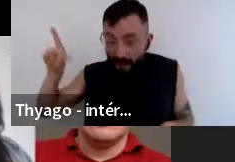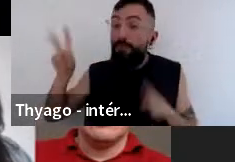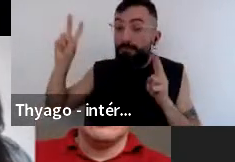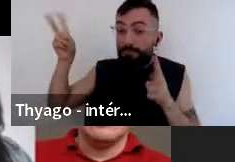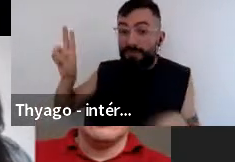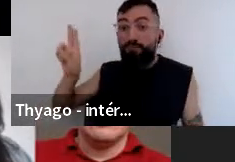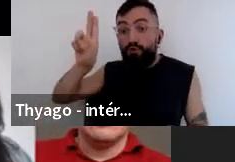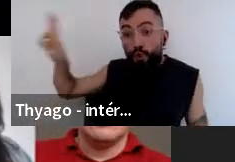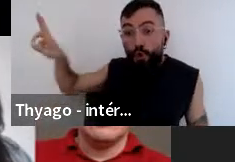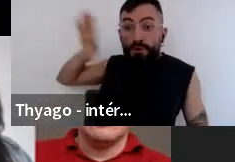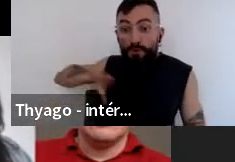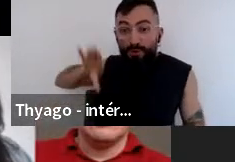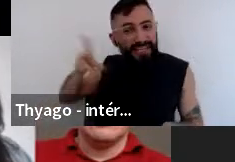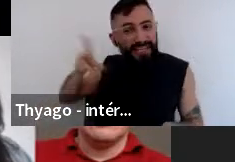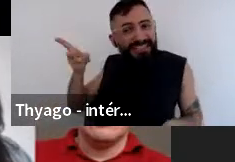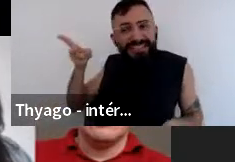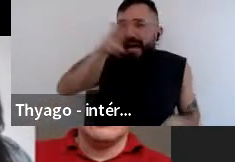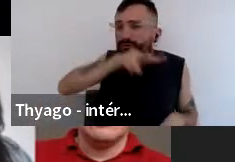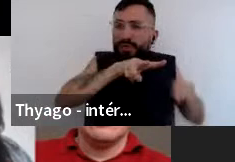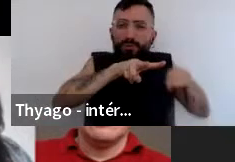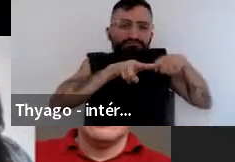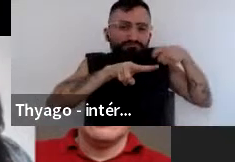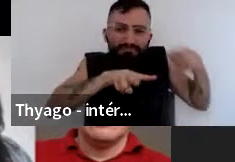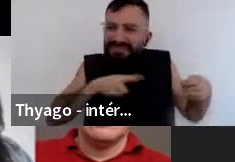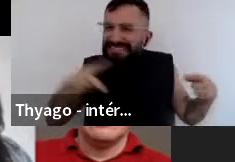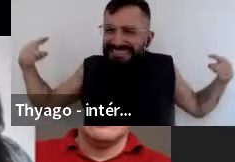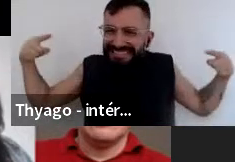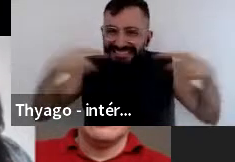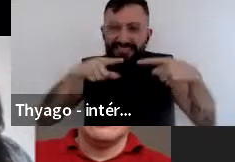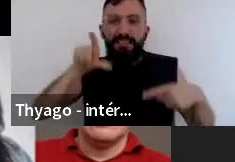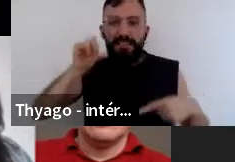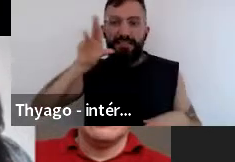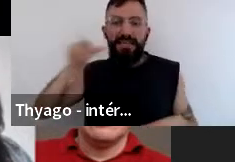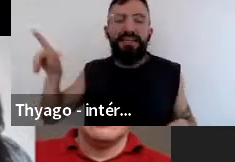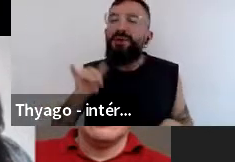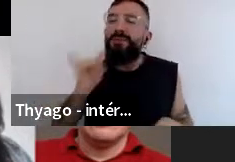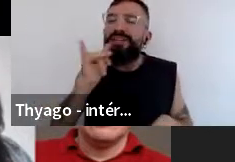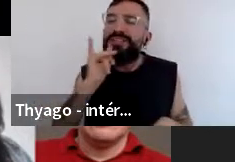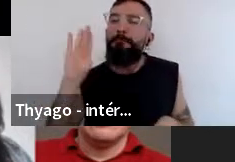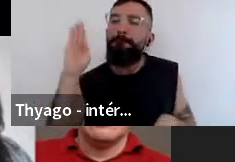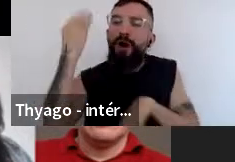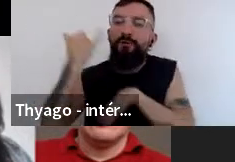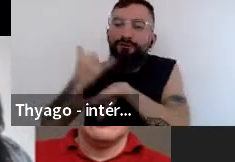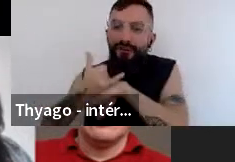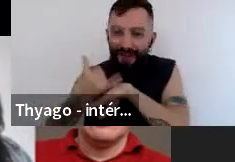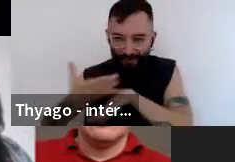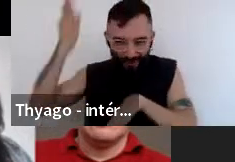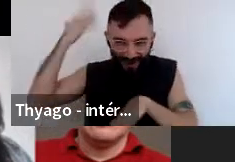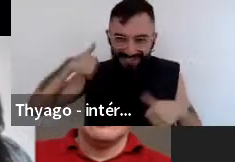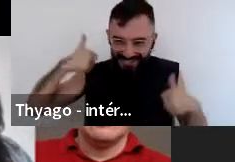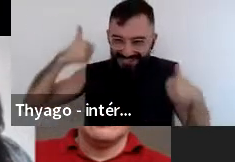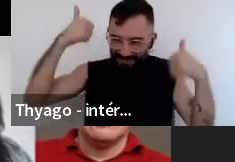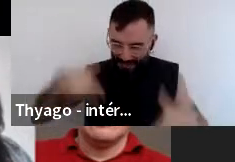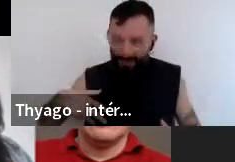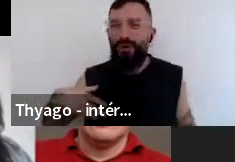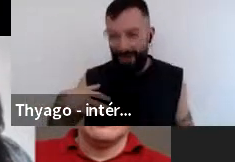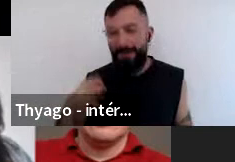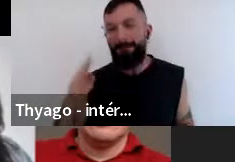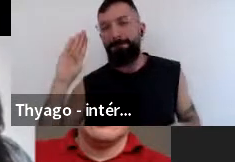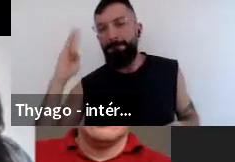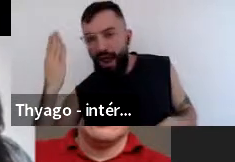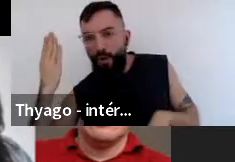toponyms, just like pau dos ferros that I mentioned before, wood of